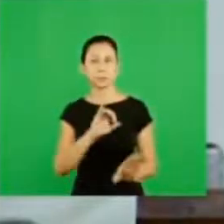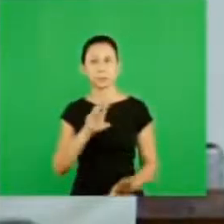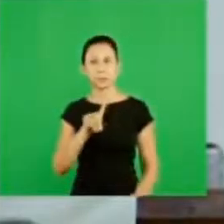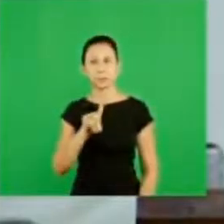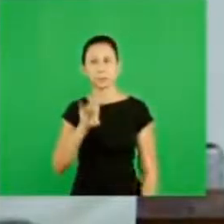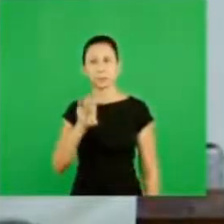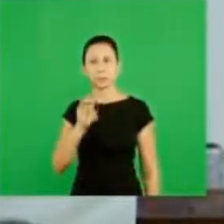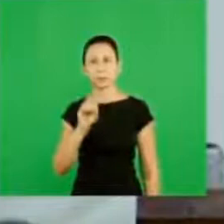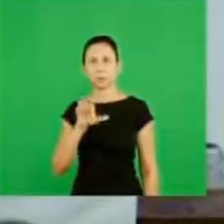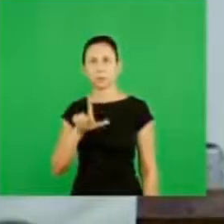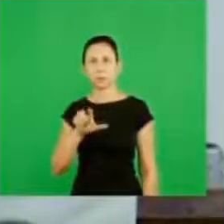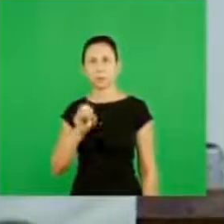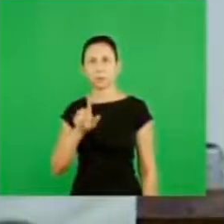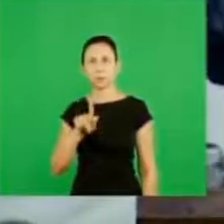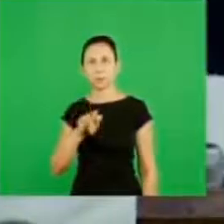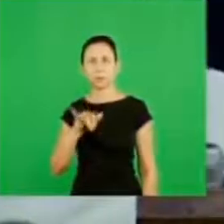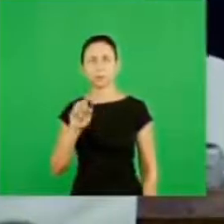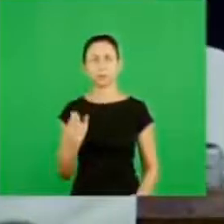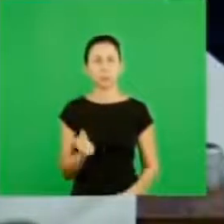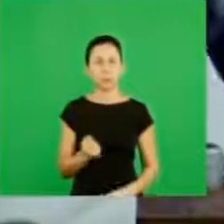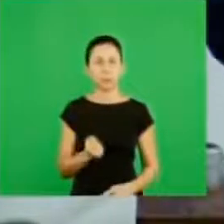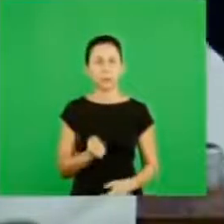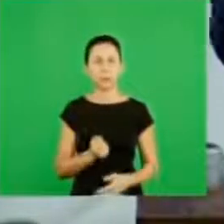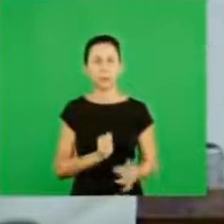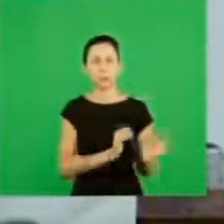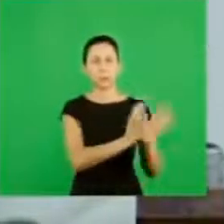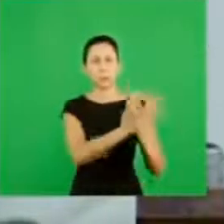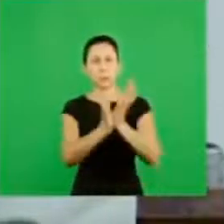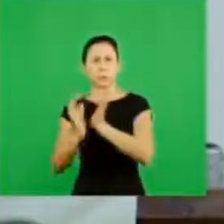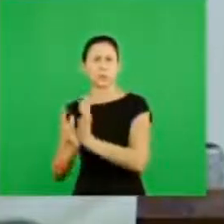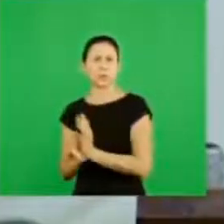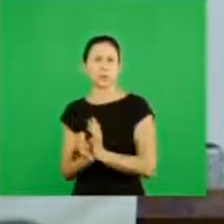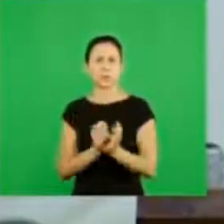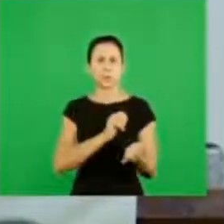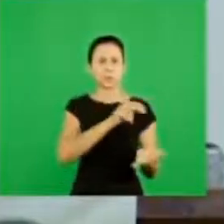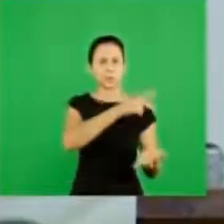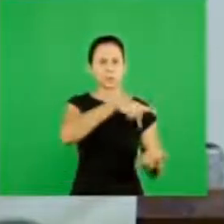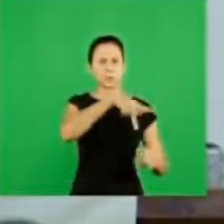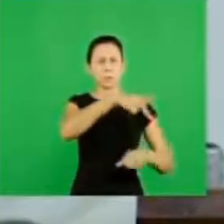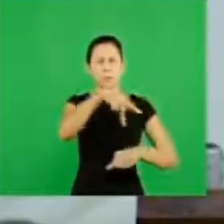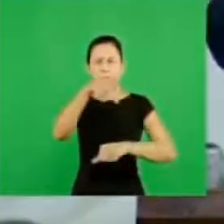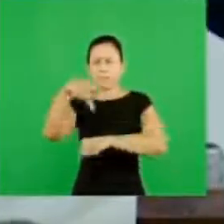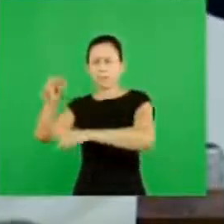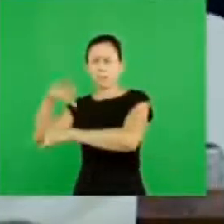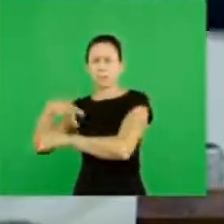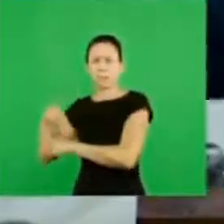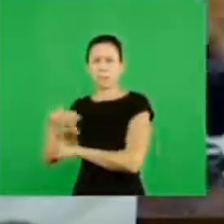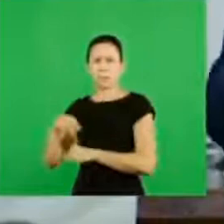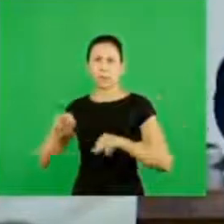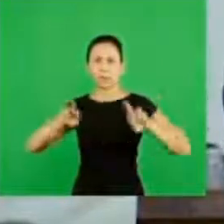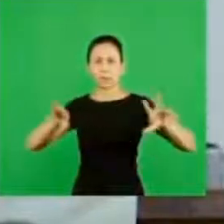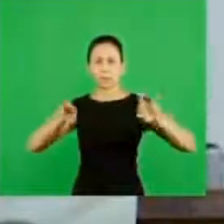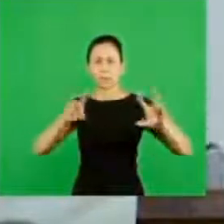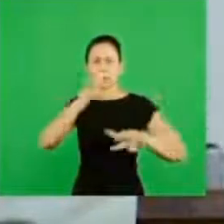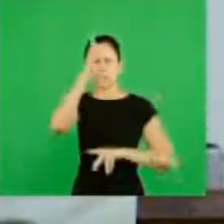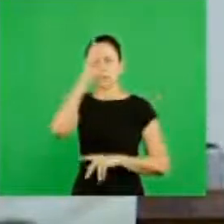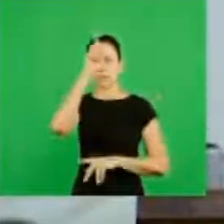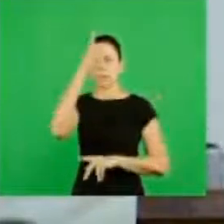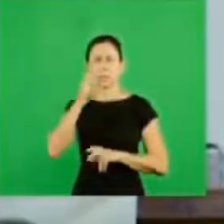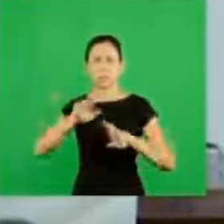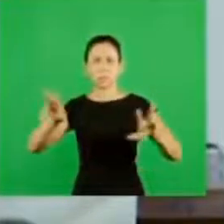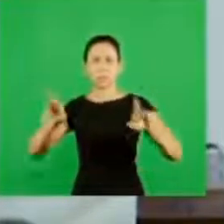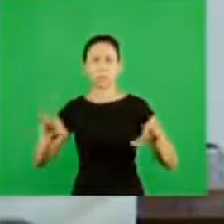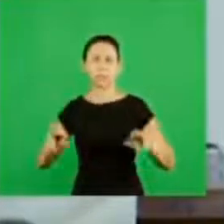this goes towards ideology. So there was a polarization, ideological polarization. Who